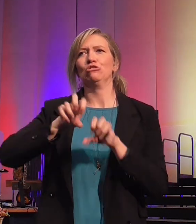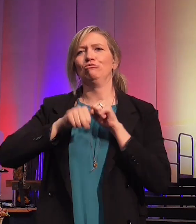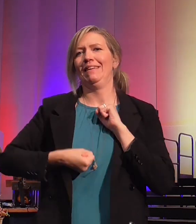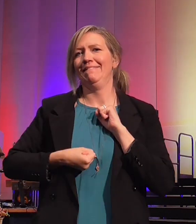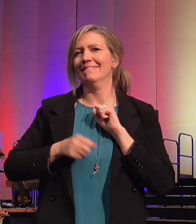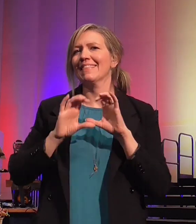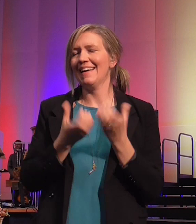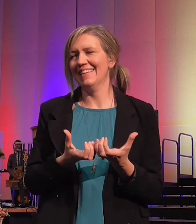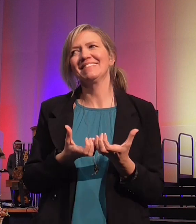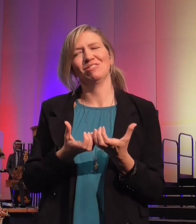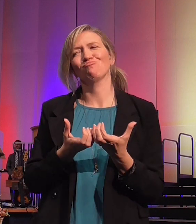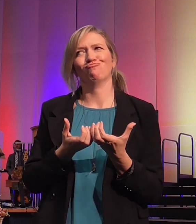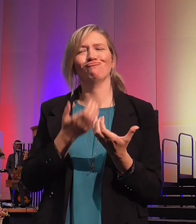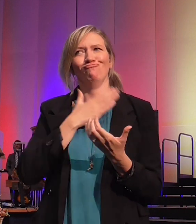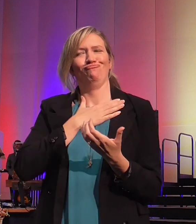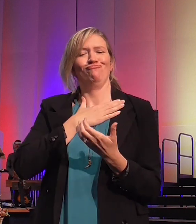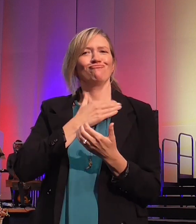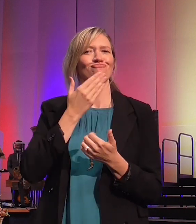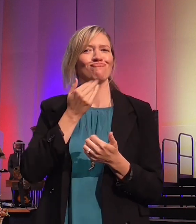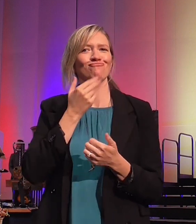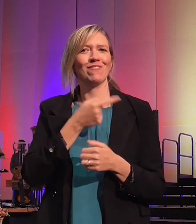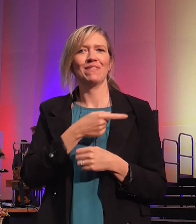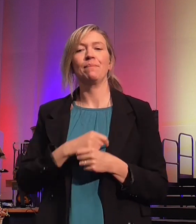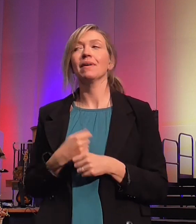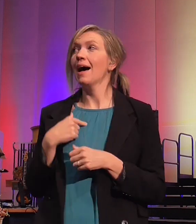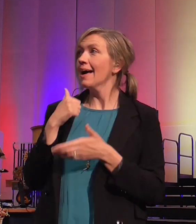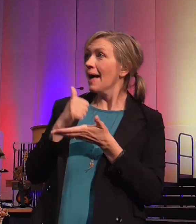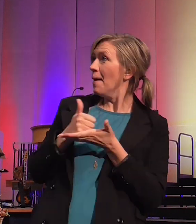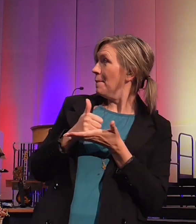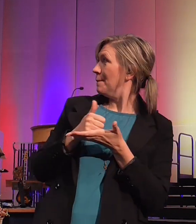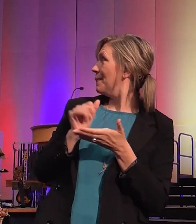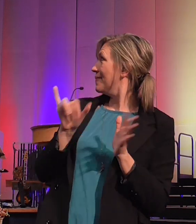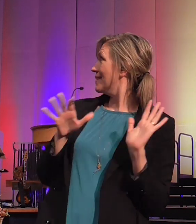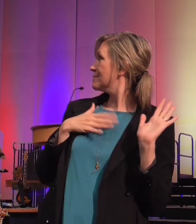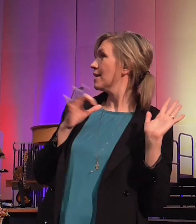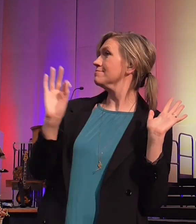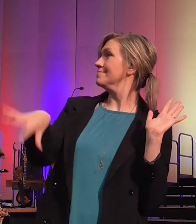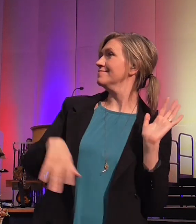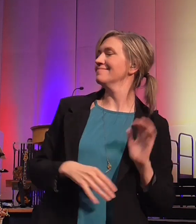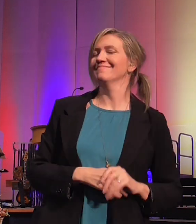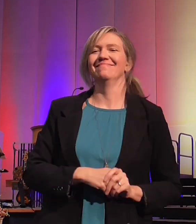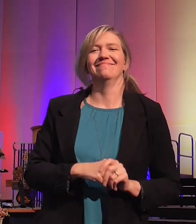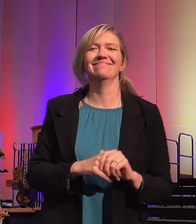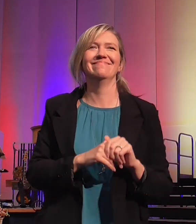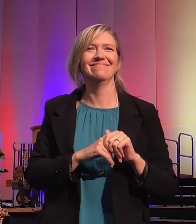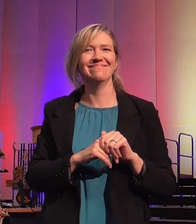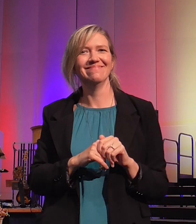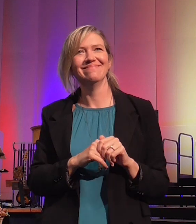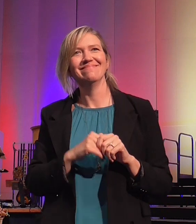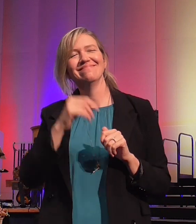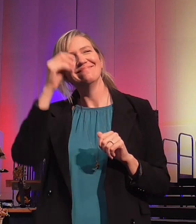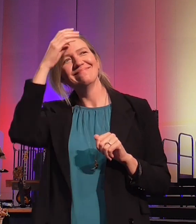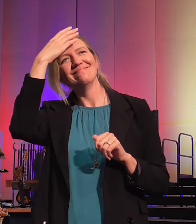kind of him. I help. That's what I do. I try and help.